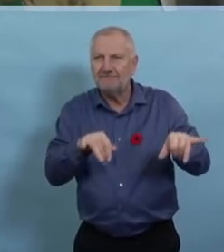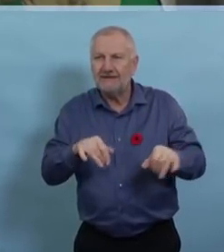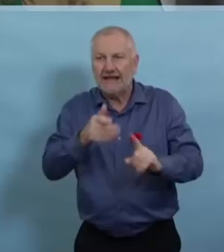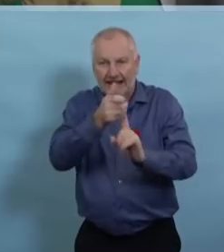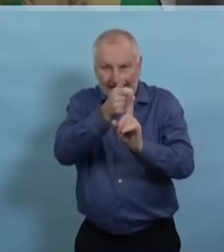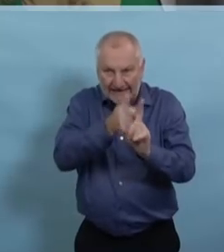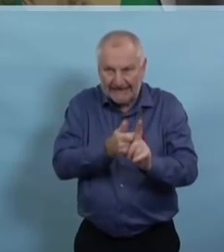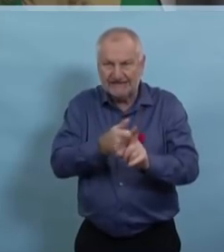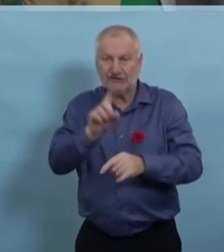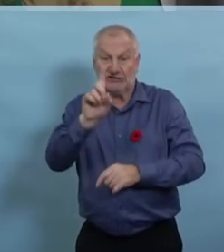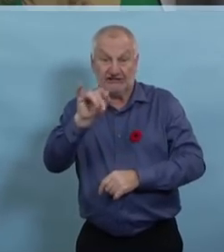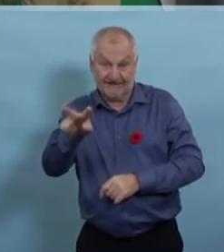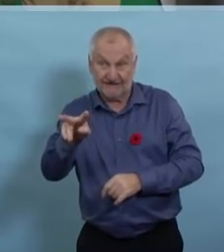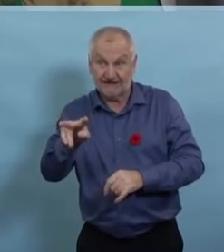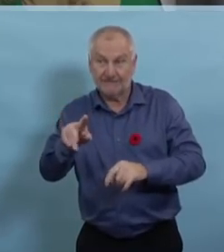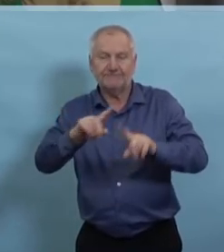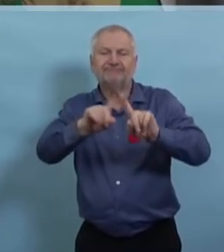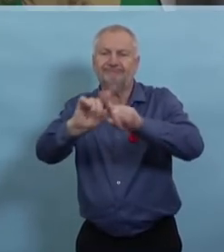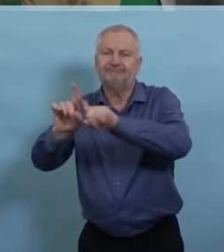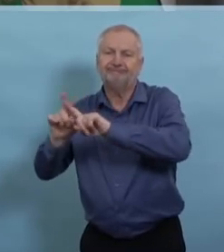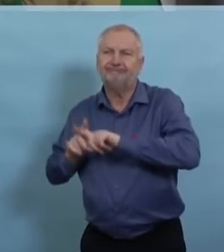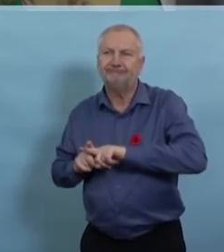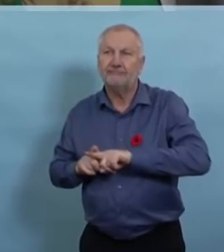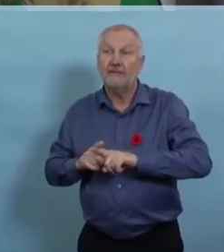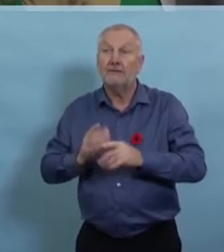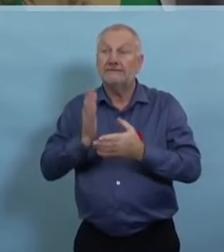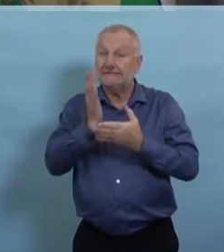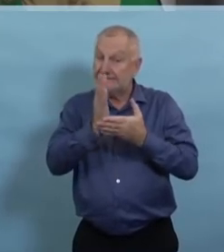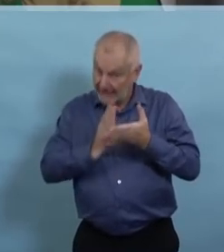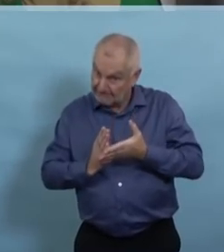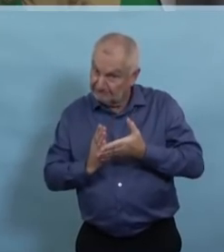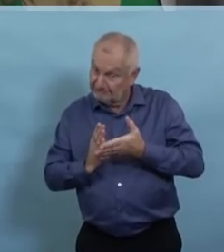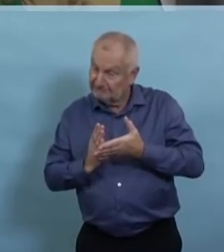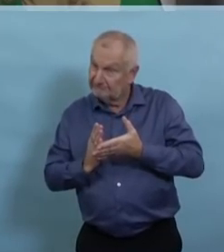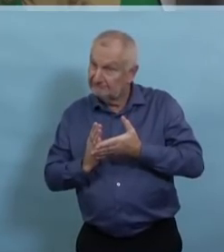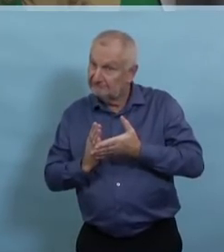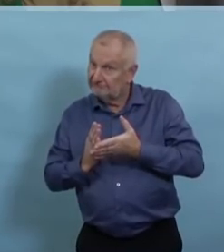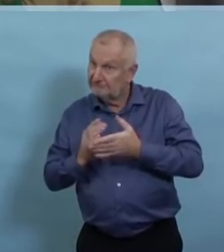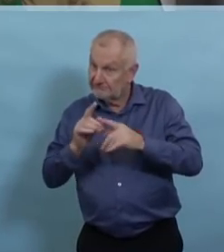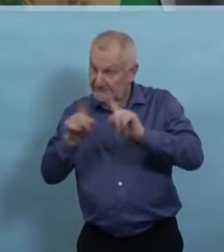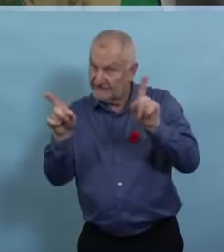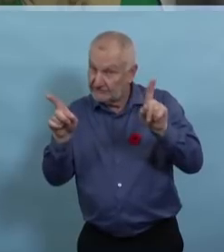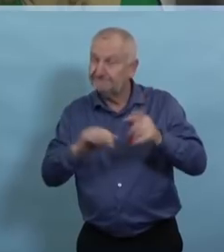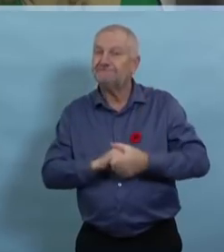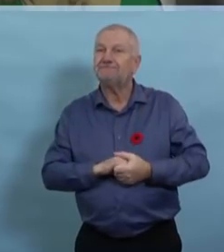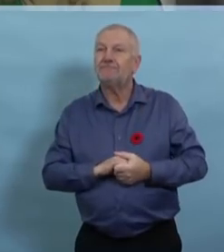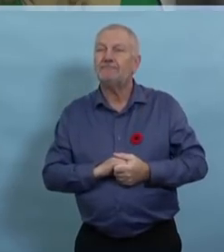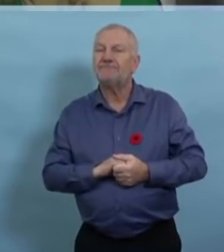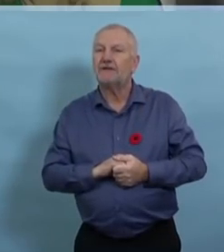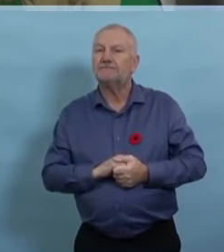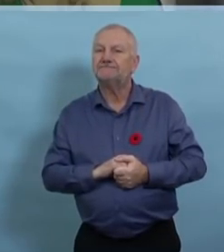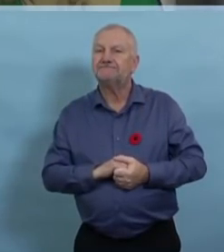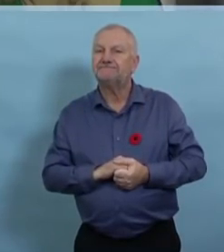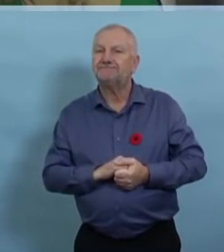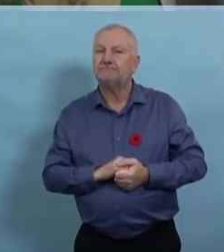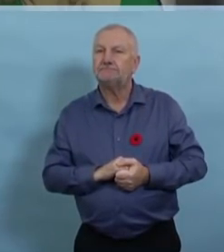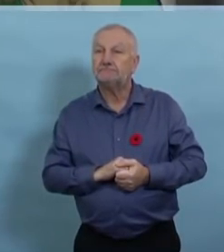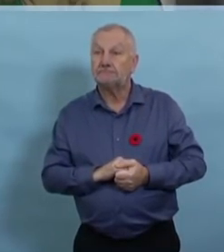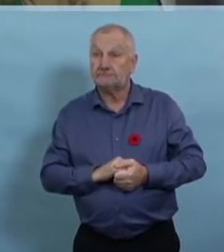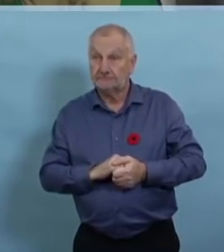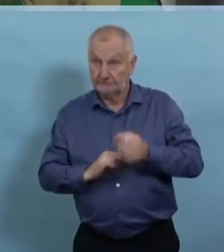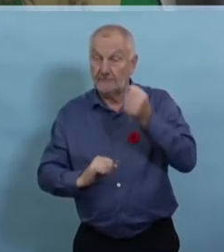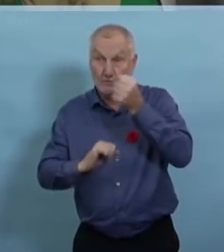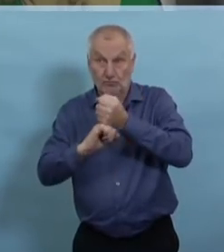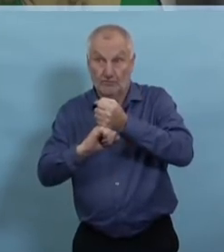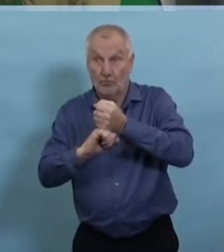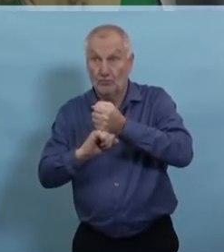division, that some of them are doing things a little bit differently. But this support will be there to, you